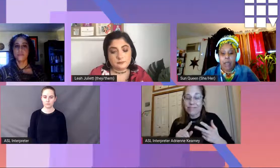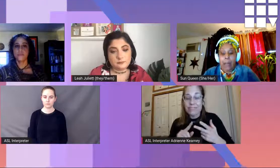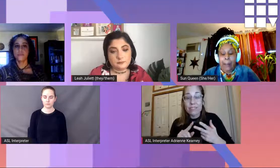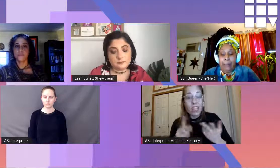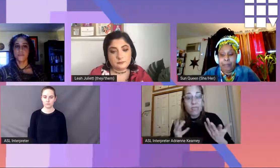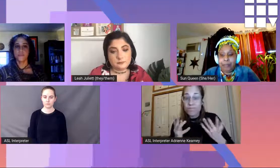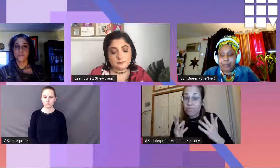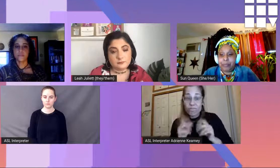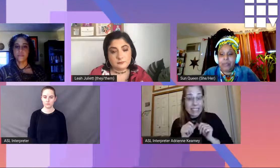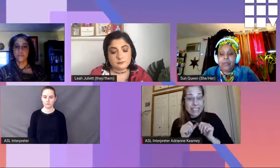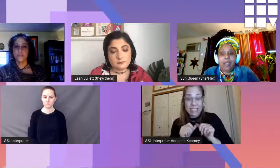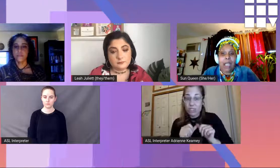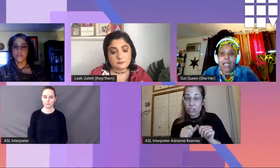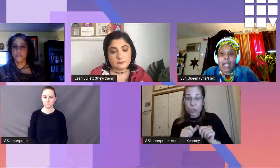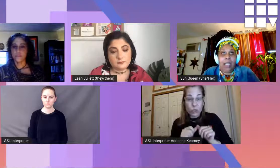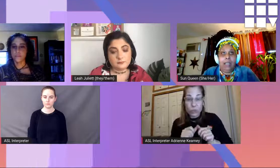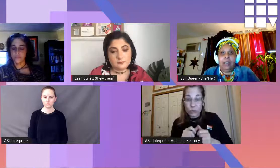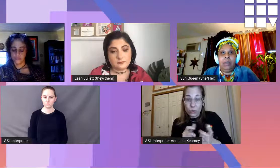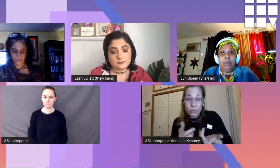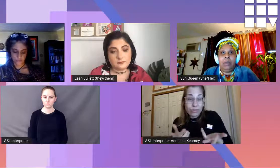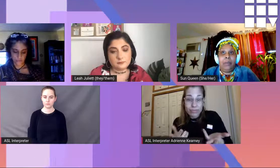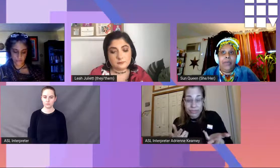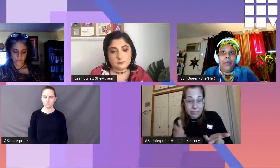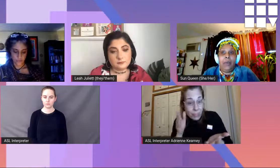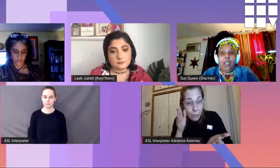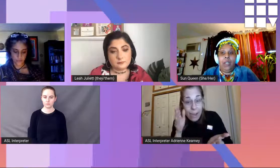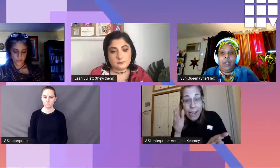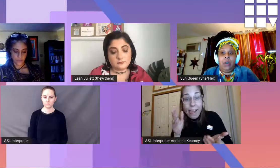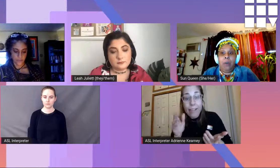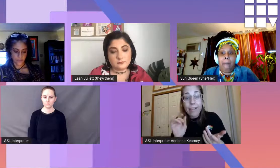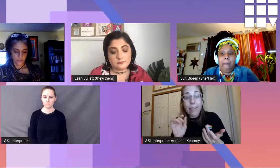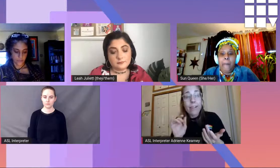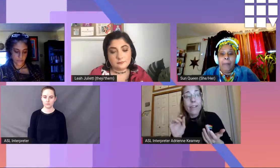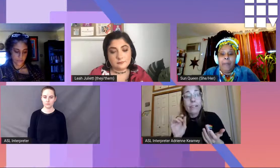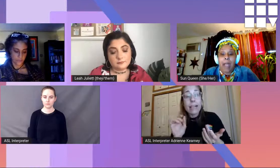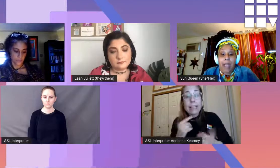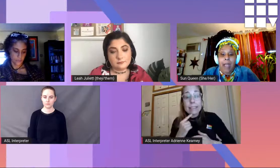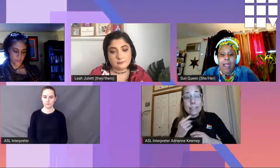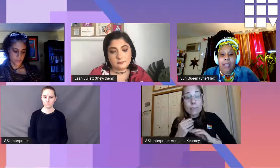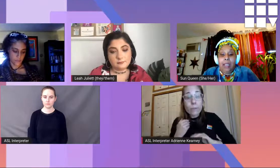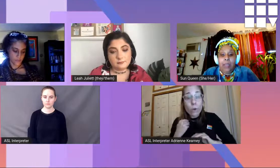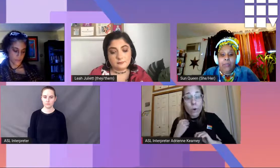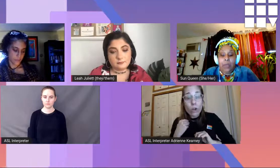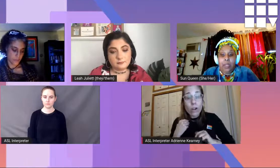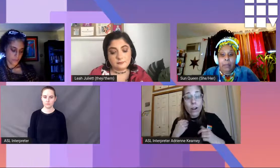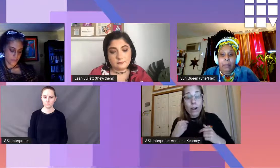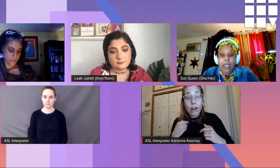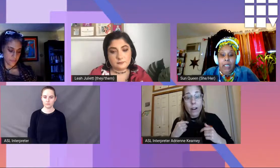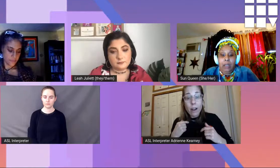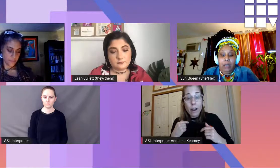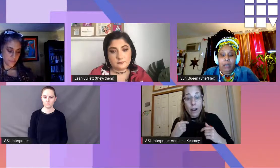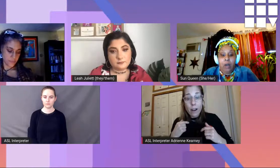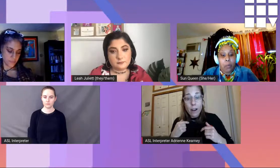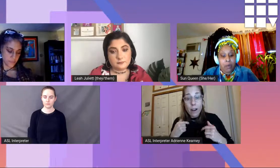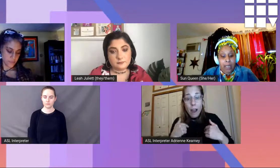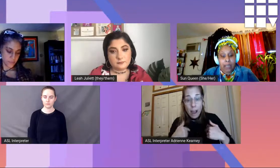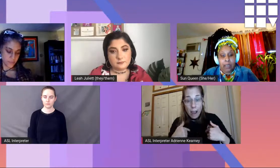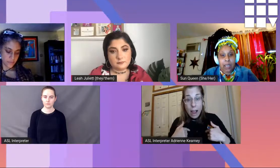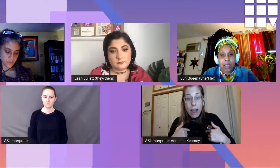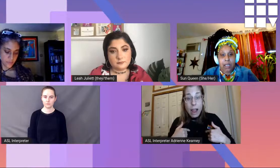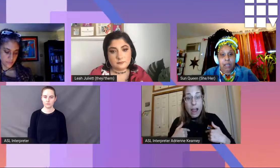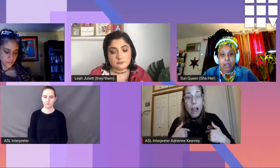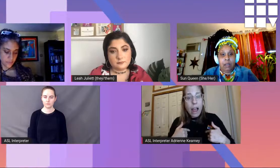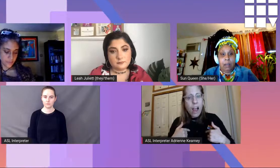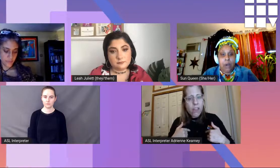it. Like I spoke before, I live with being